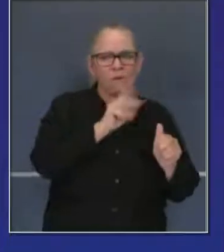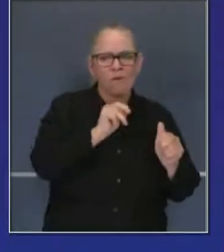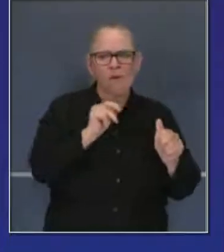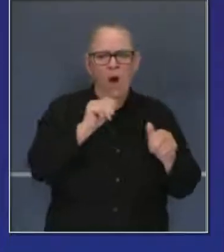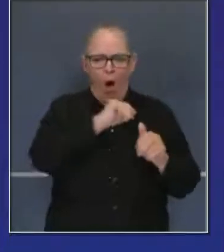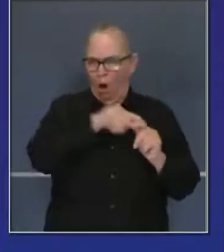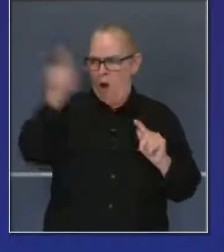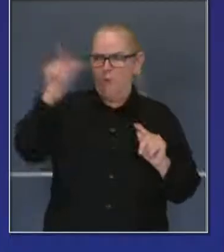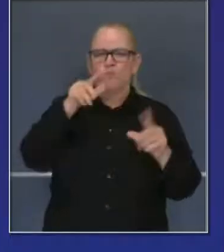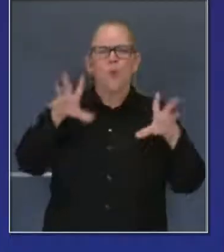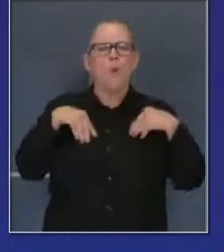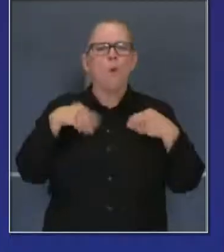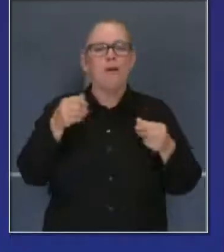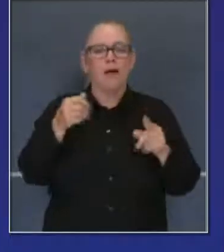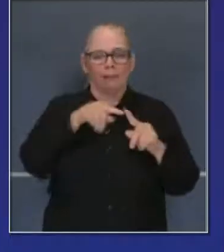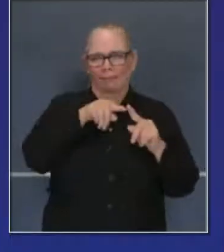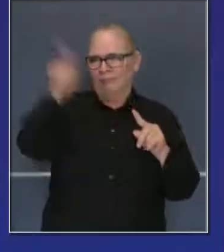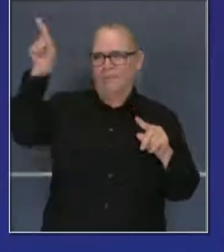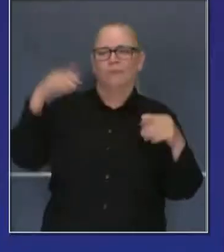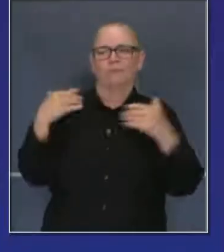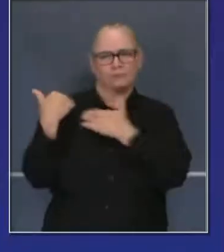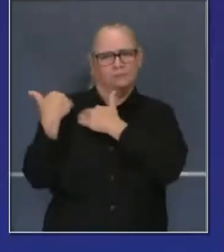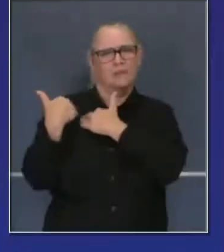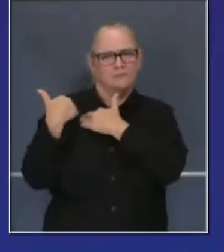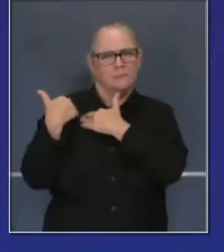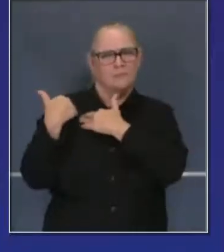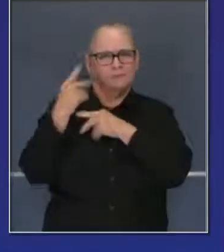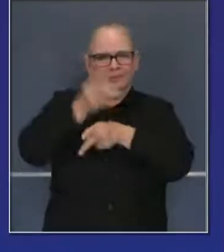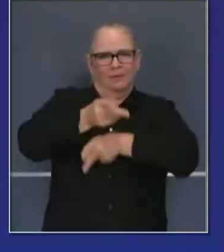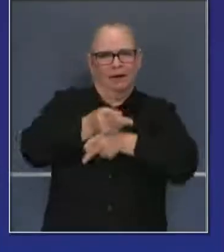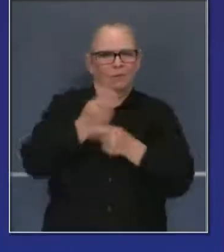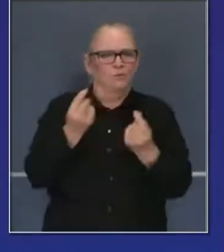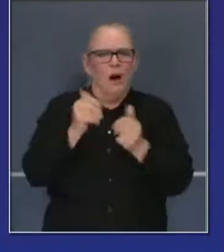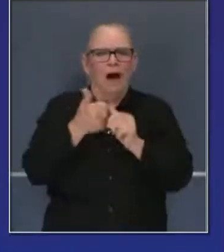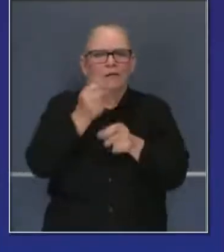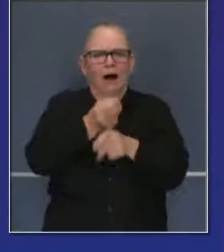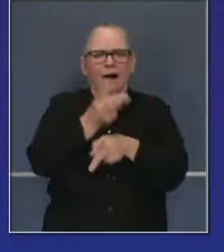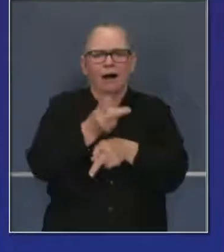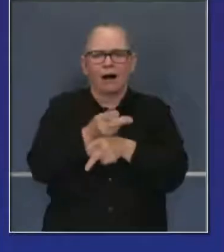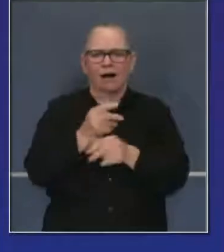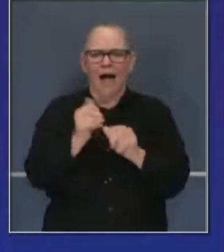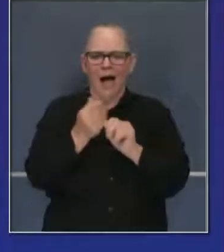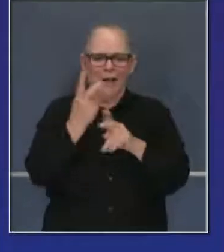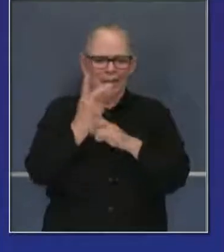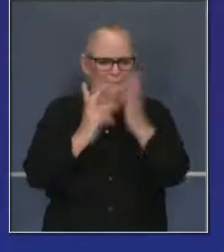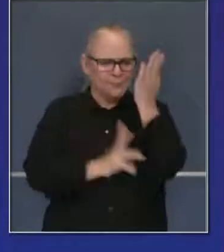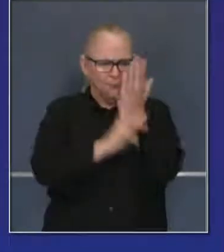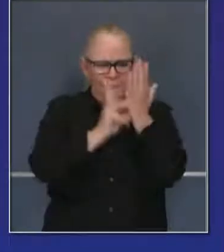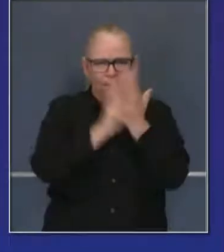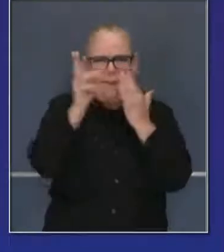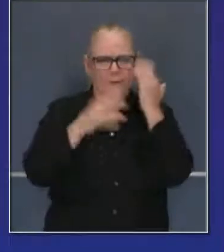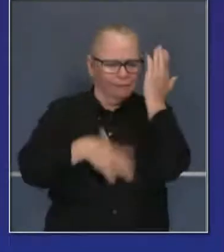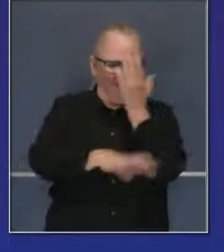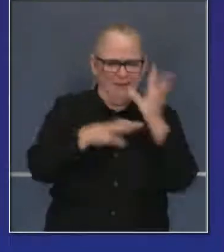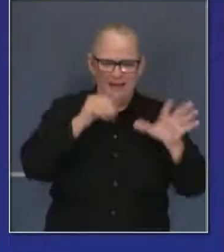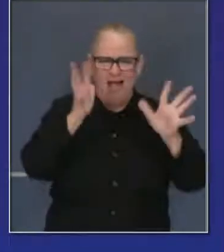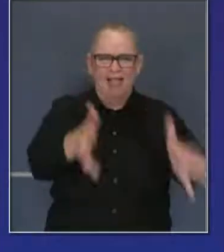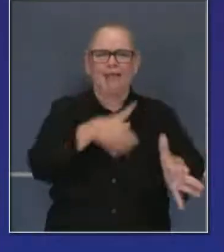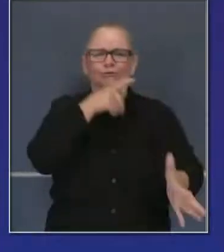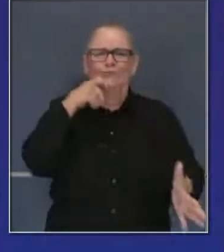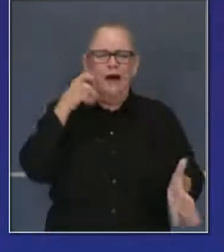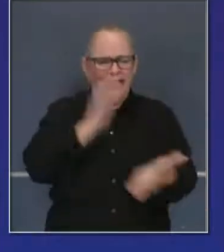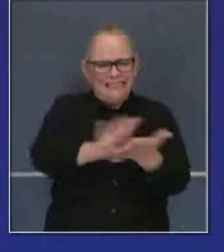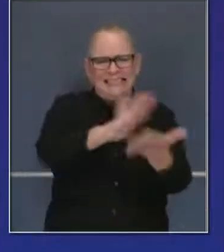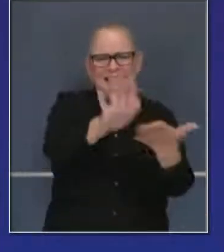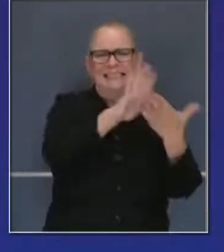us doing more and doing better in terms of our vegetation management efforts, our forest management efforts. We stipulate that